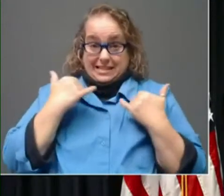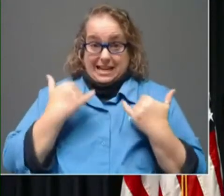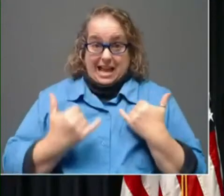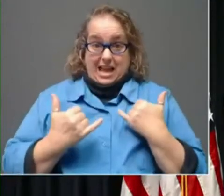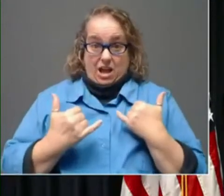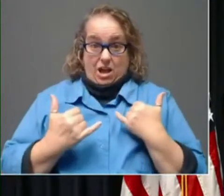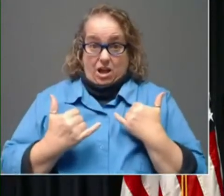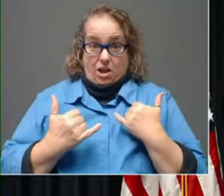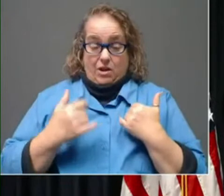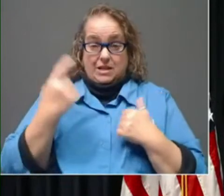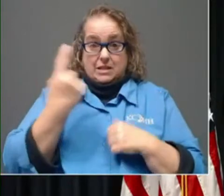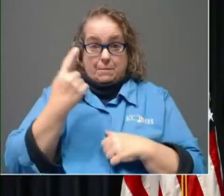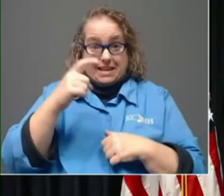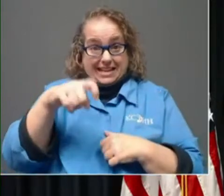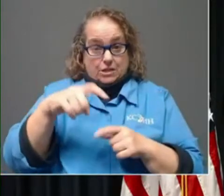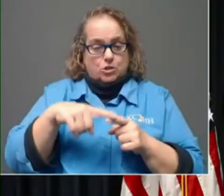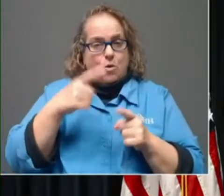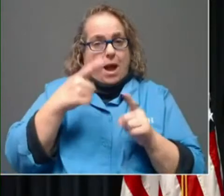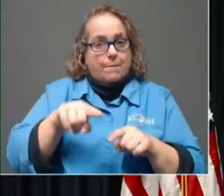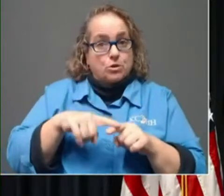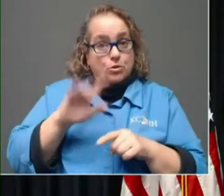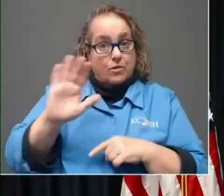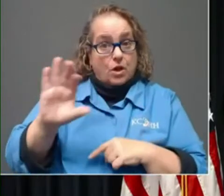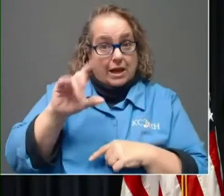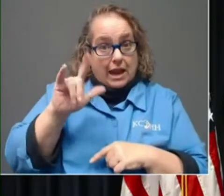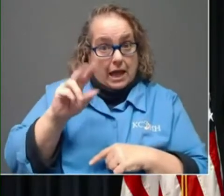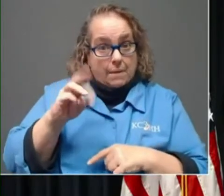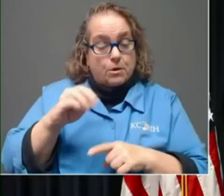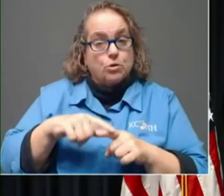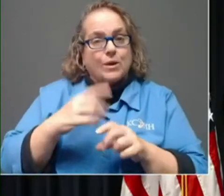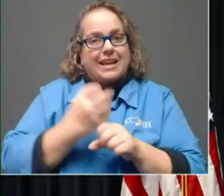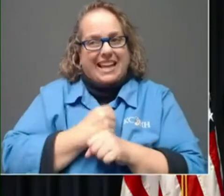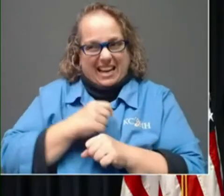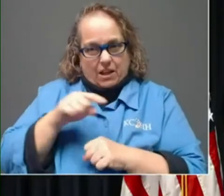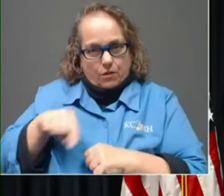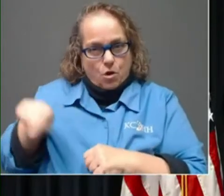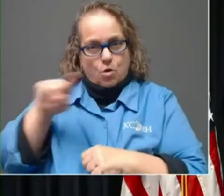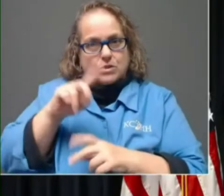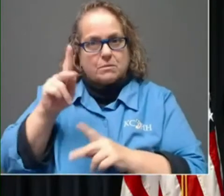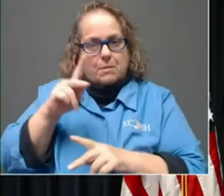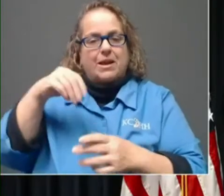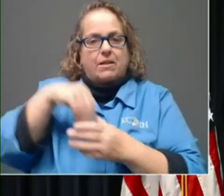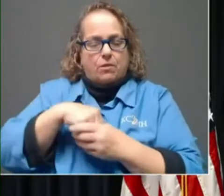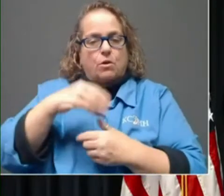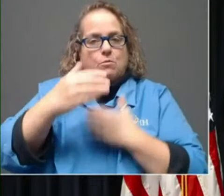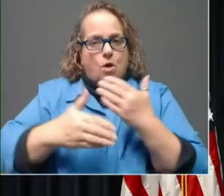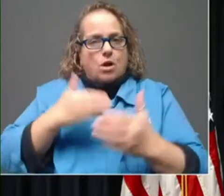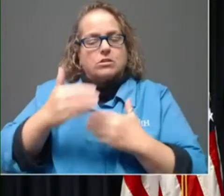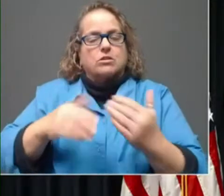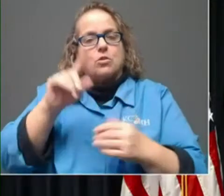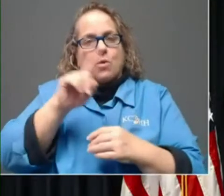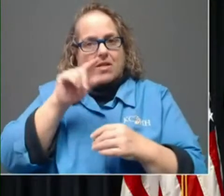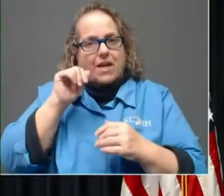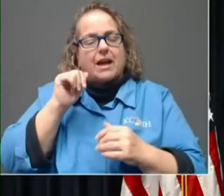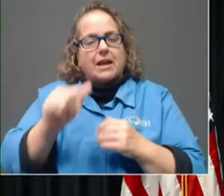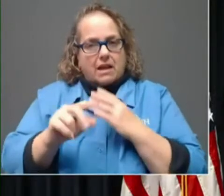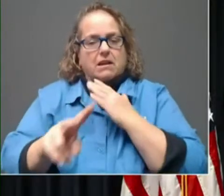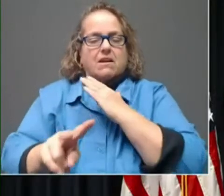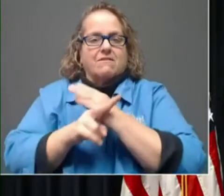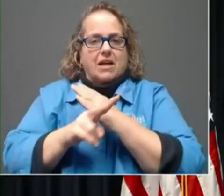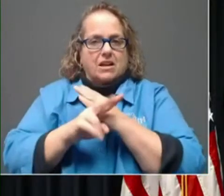something needs to happen to their claim to get them in the process to where they can validate their